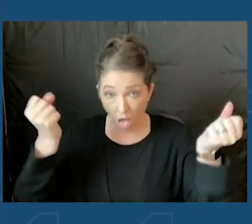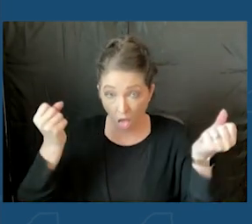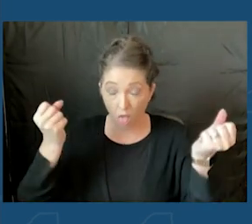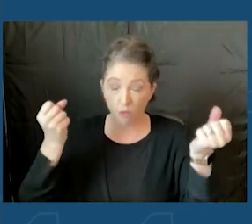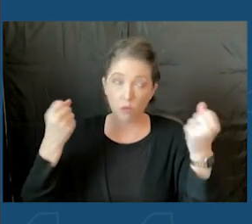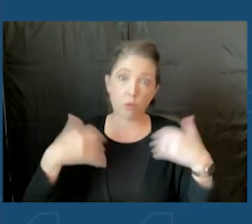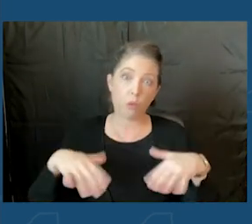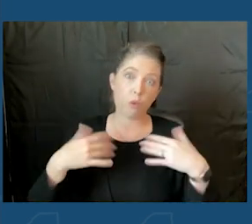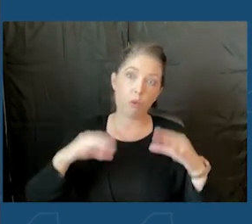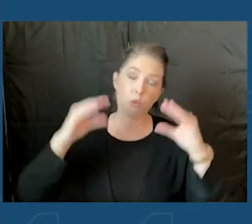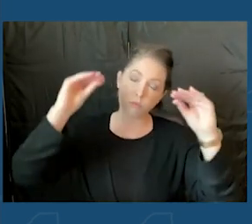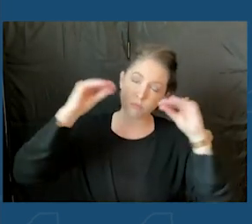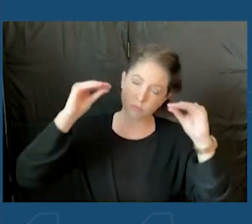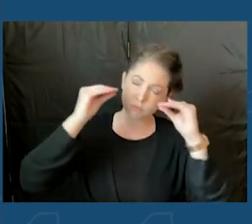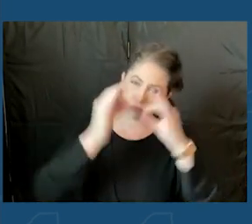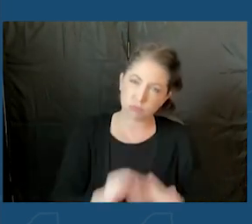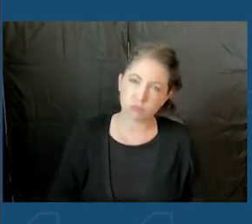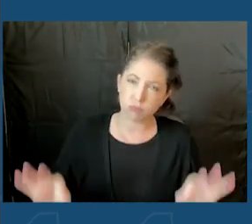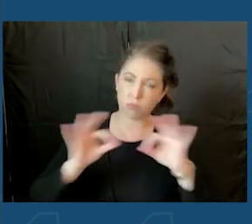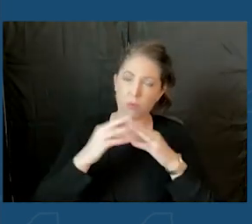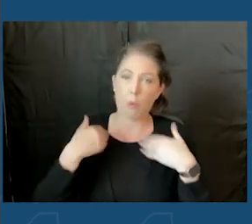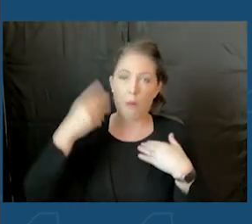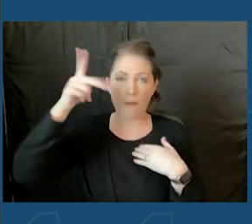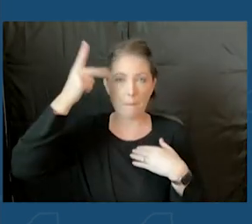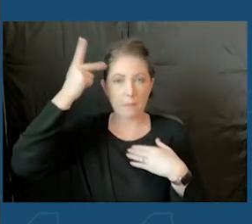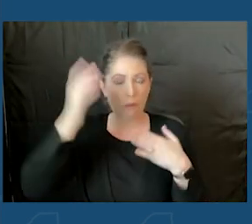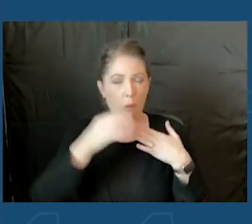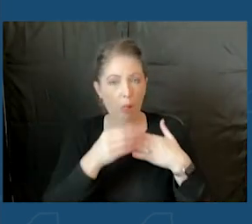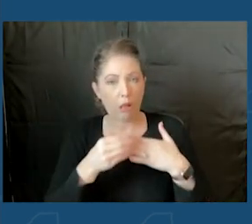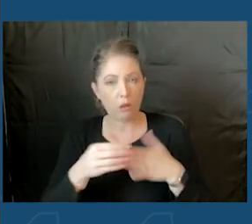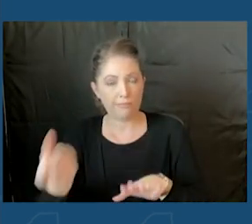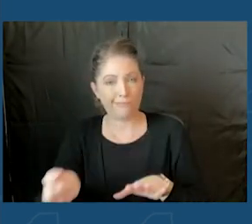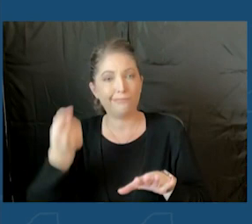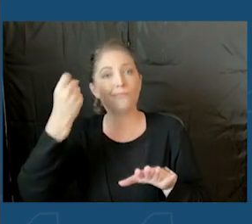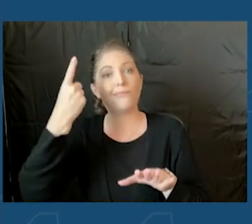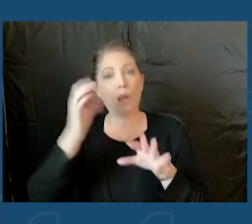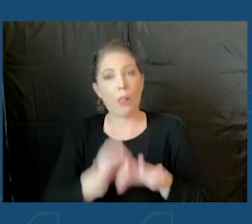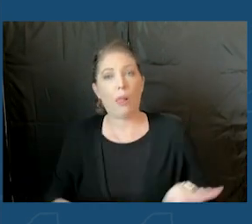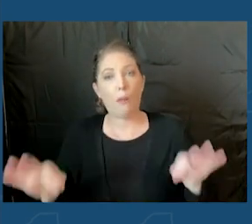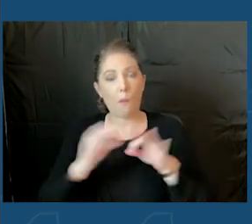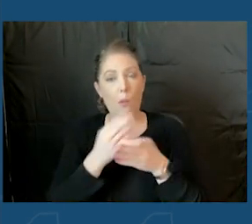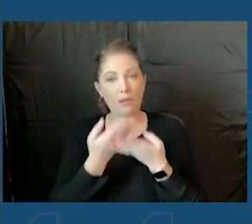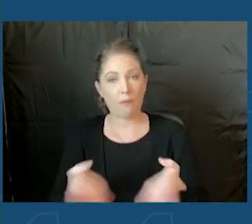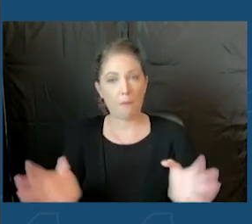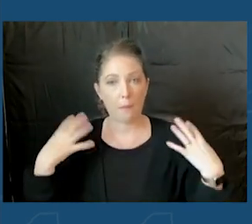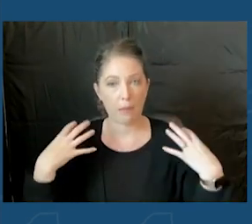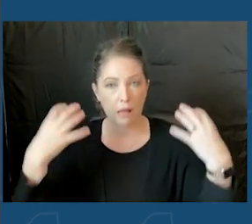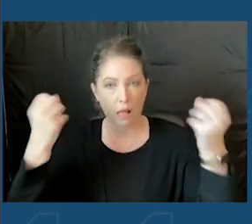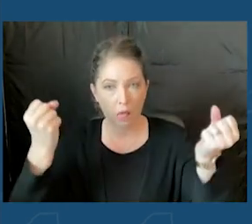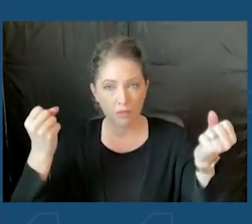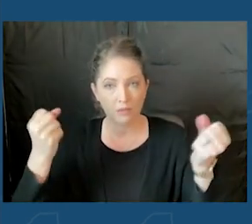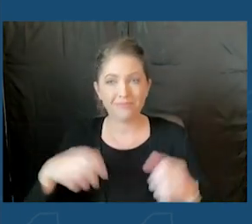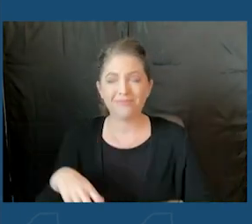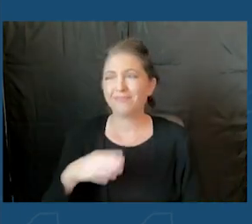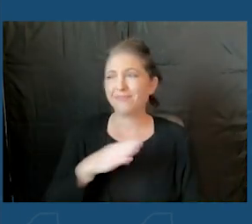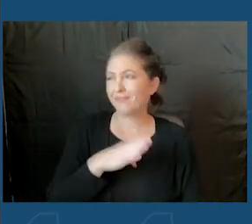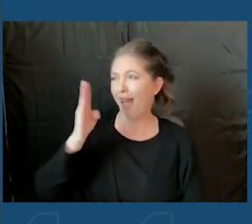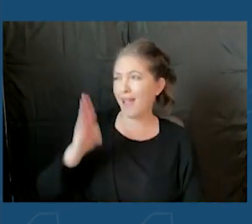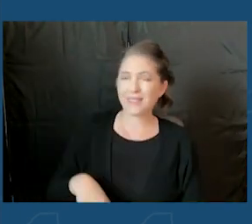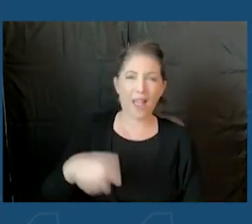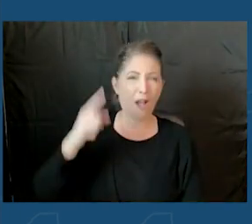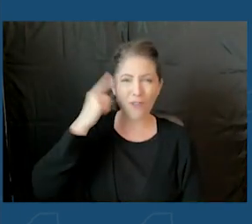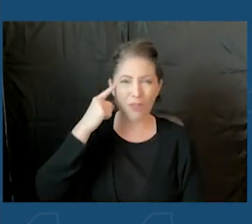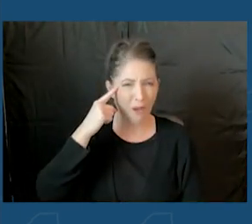have political leadership that understands the importance of public health. I never imagined in my